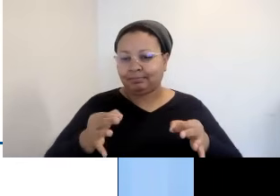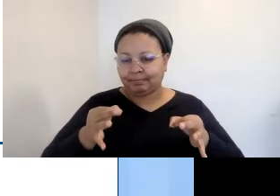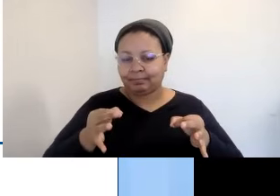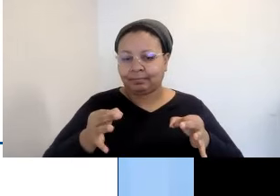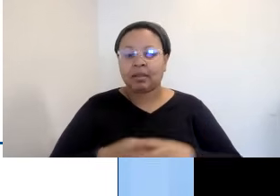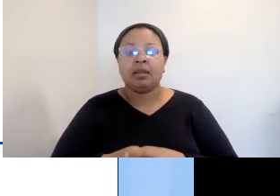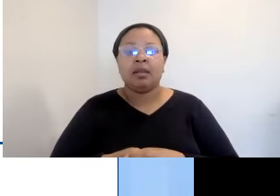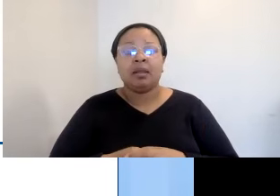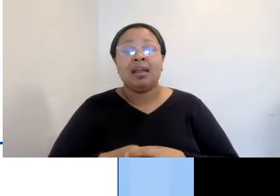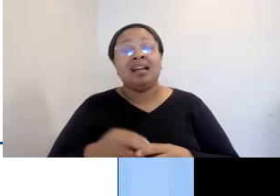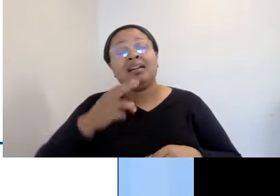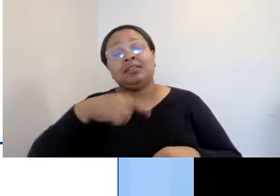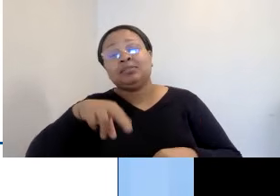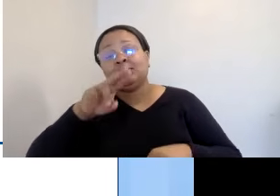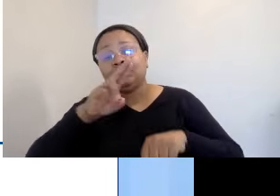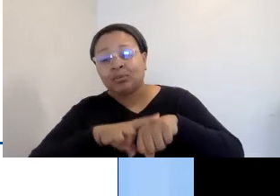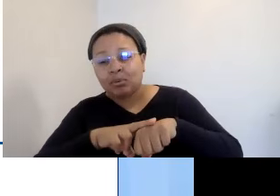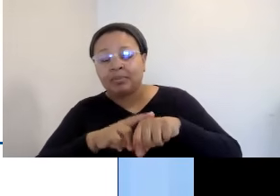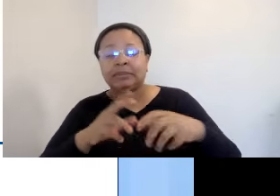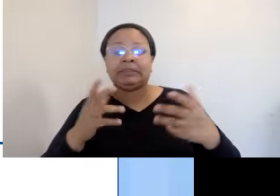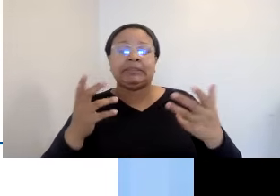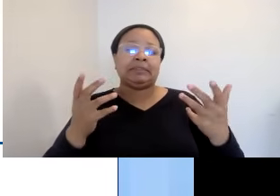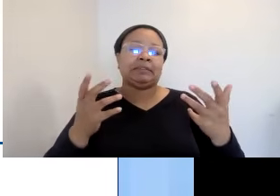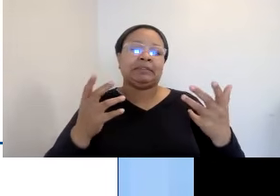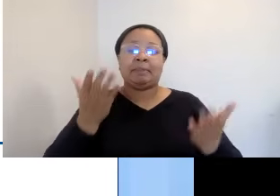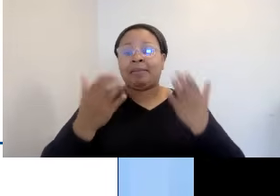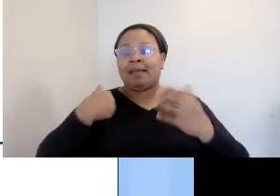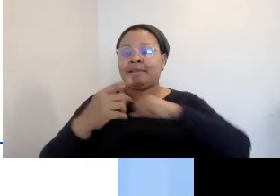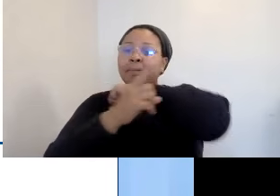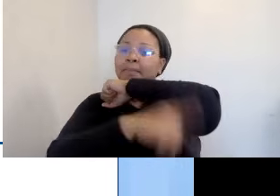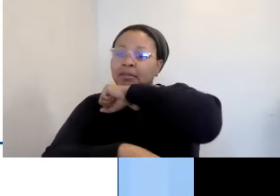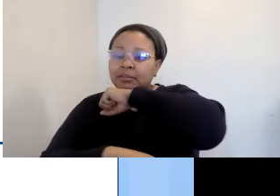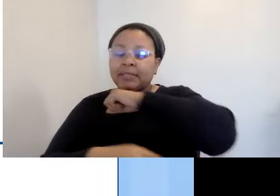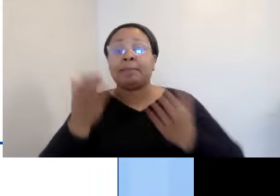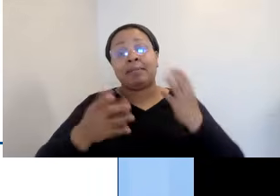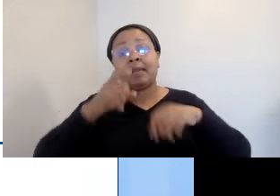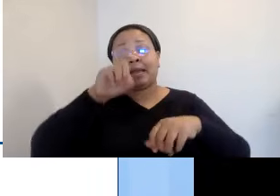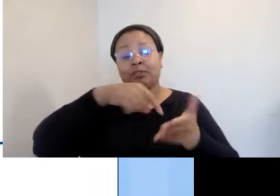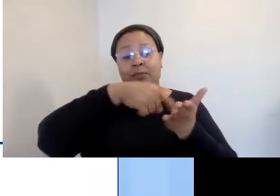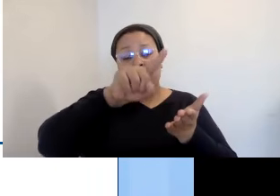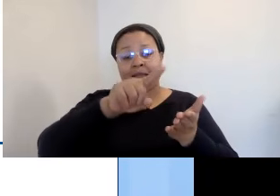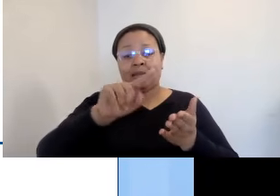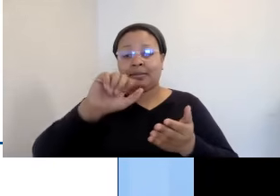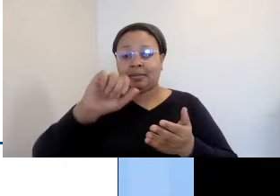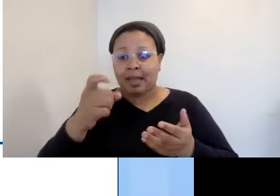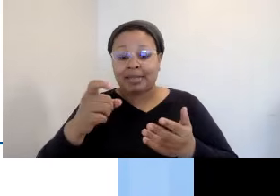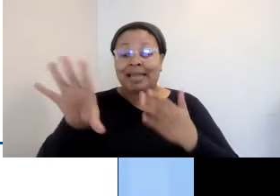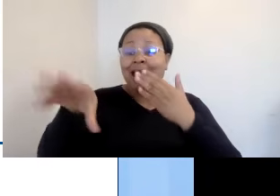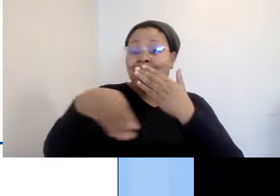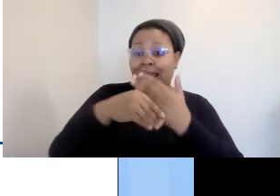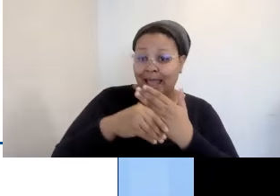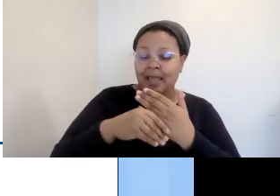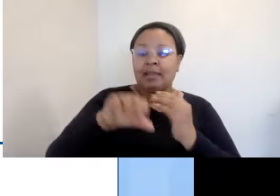And typically there may be a penalty. So you may pay taxes plus a 10% penalty on the